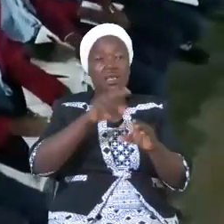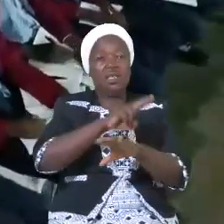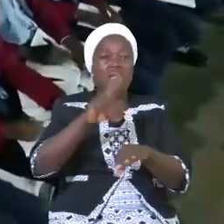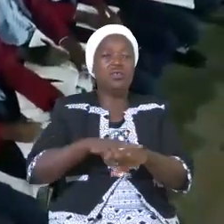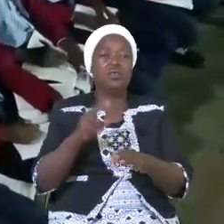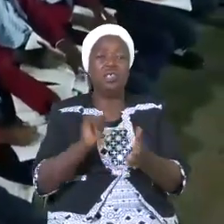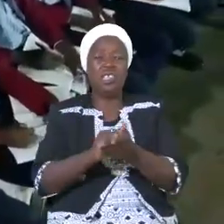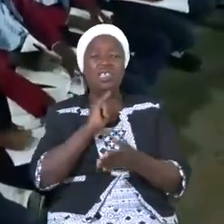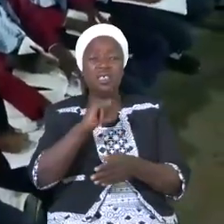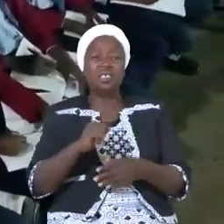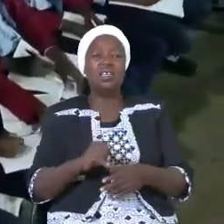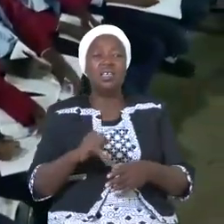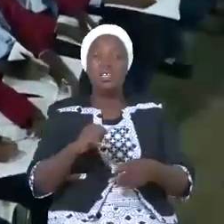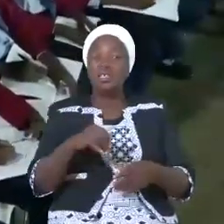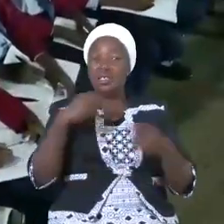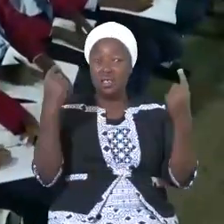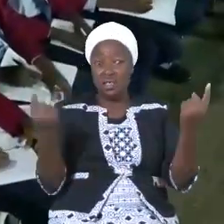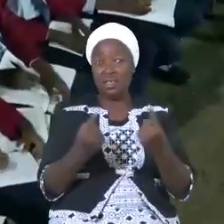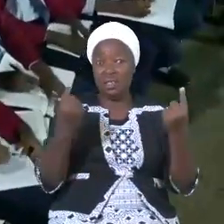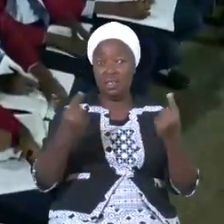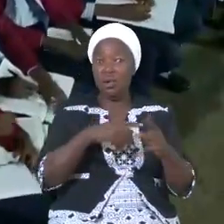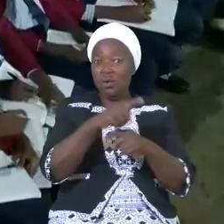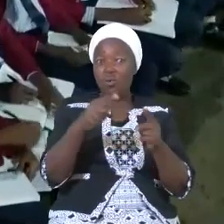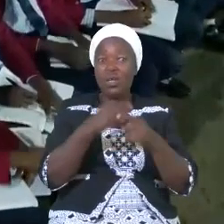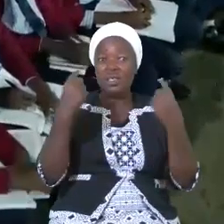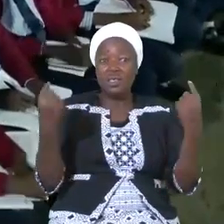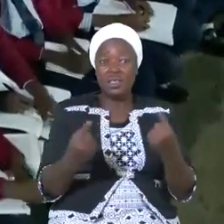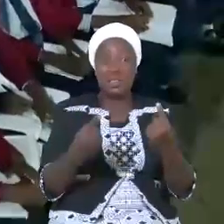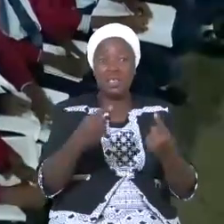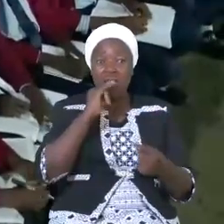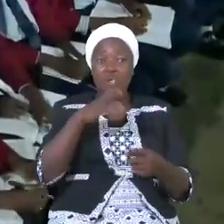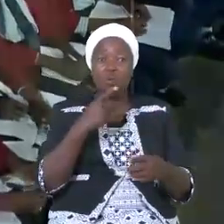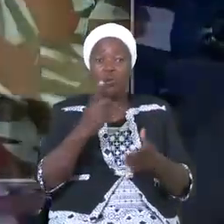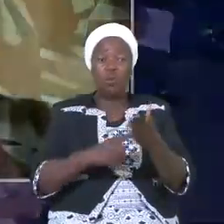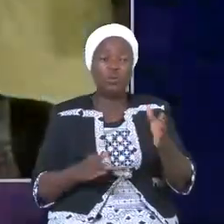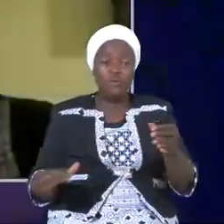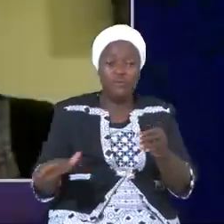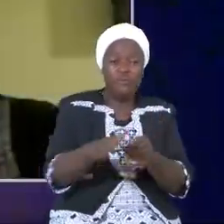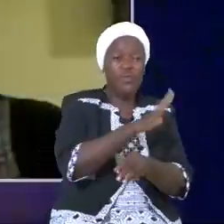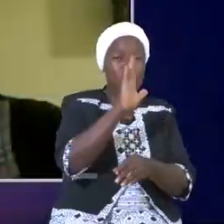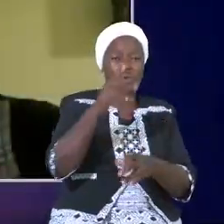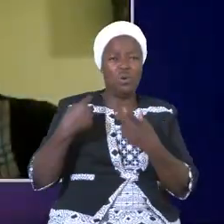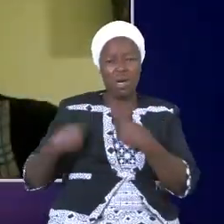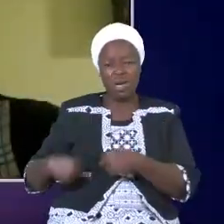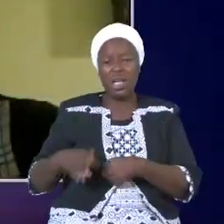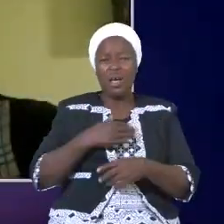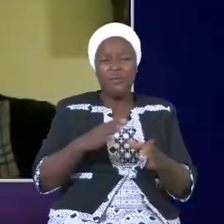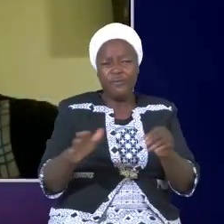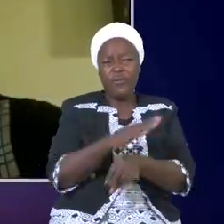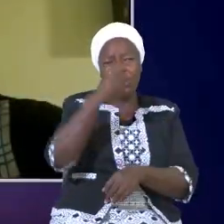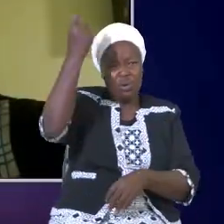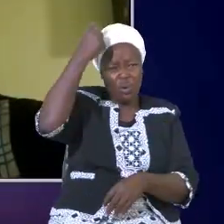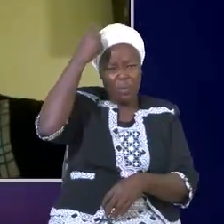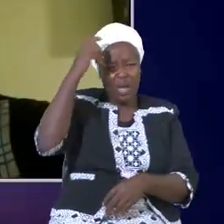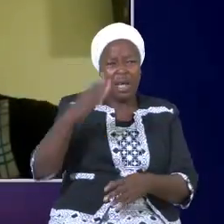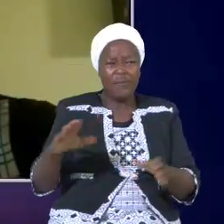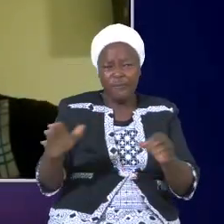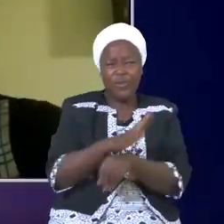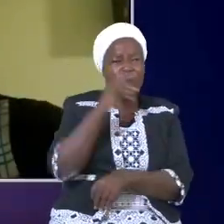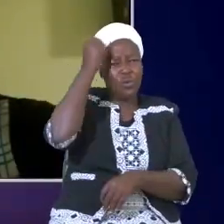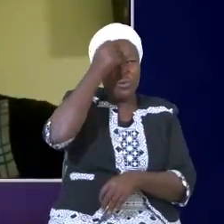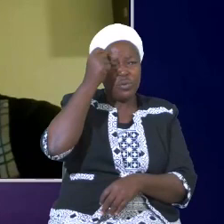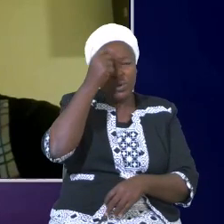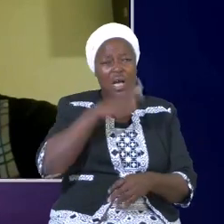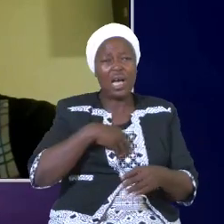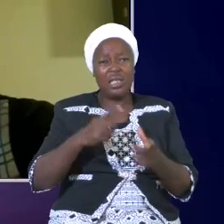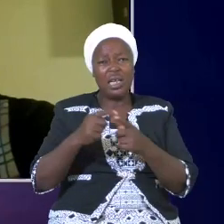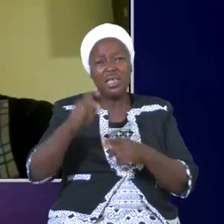sin is the thing that occupies your mind occupies your thoughts and satan